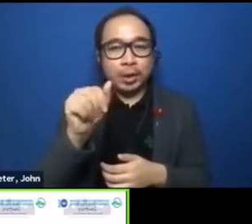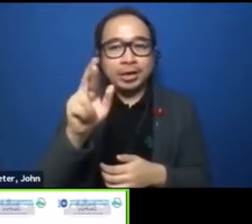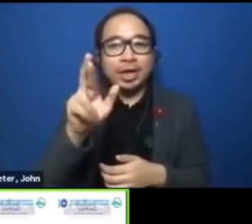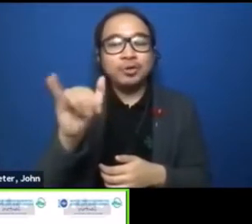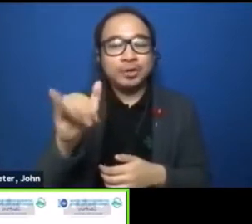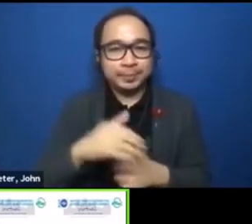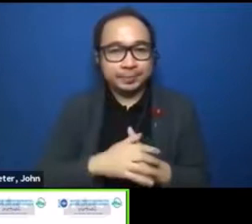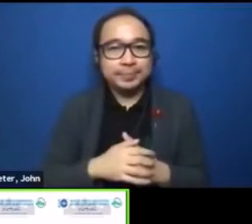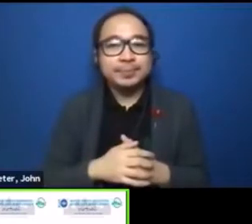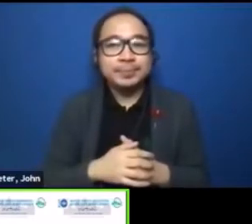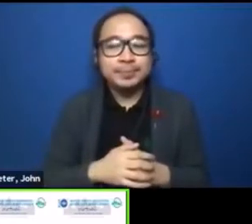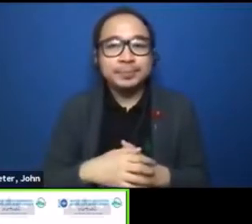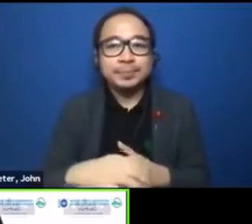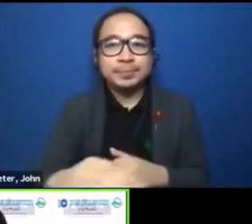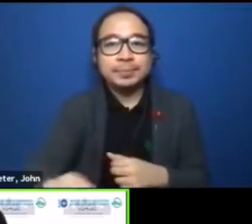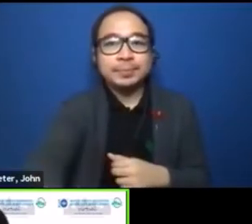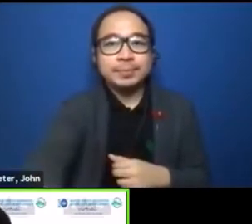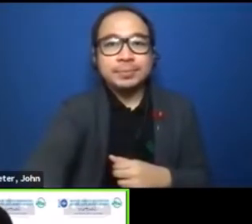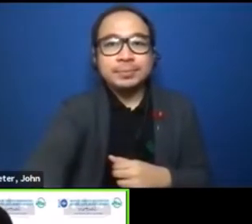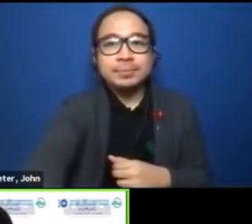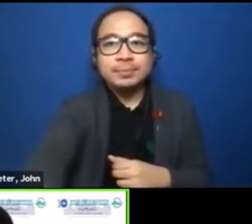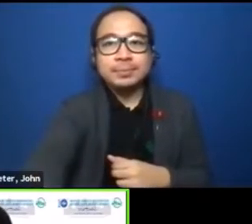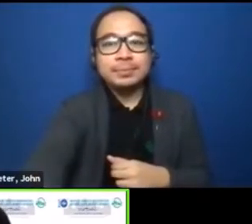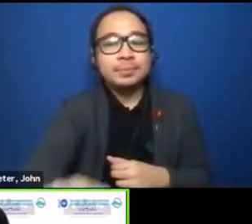Professor Chair.